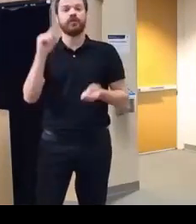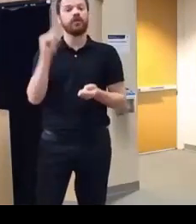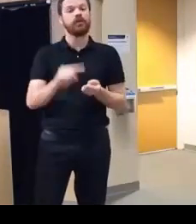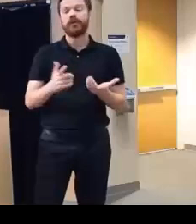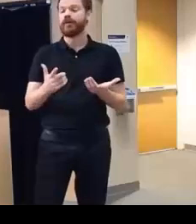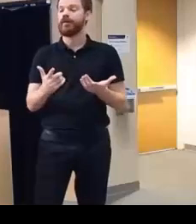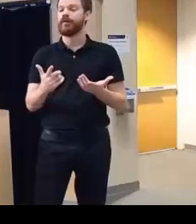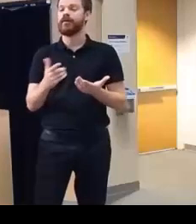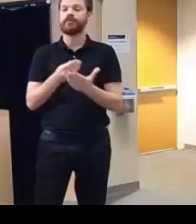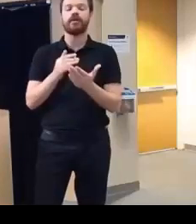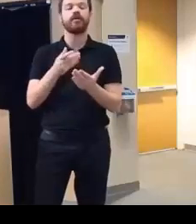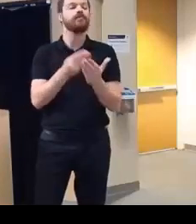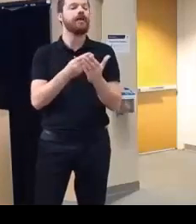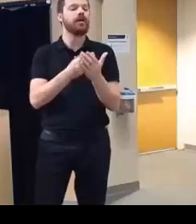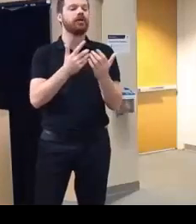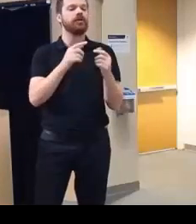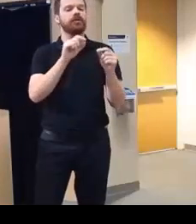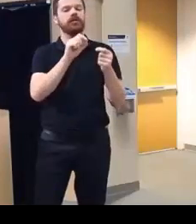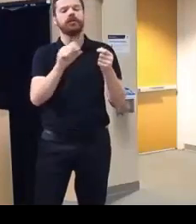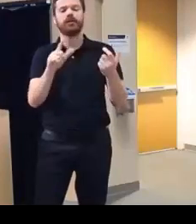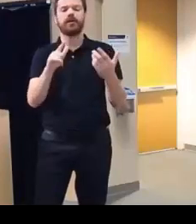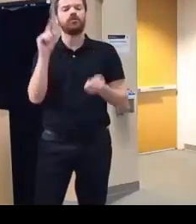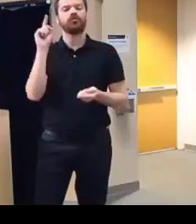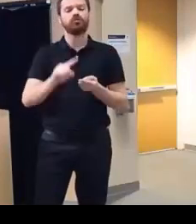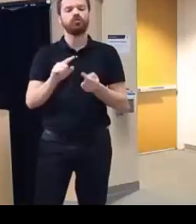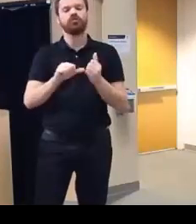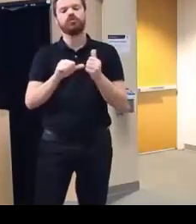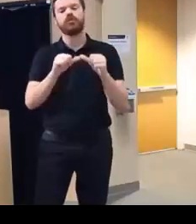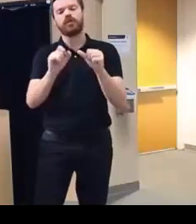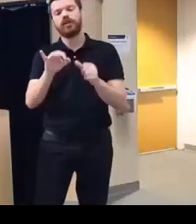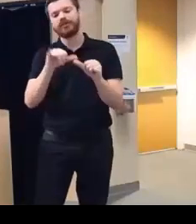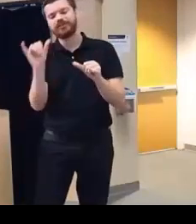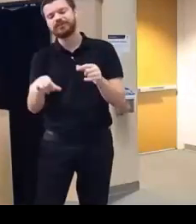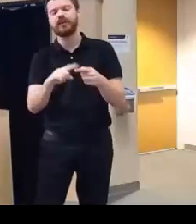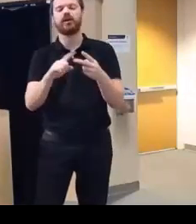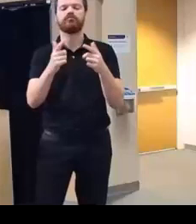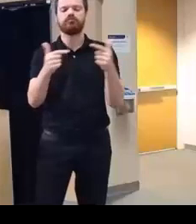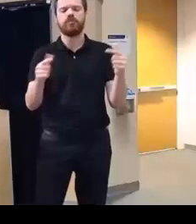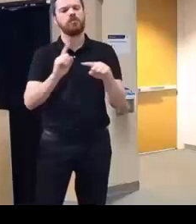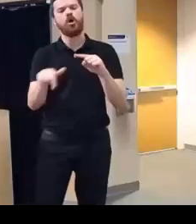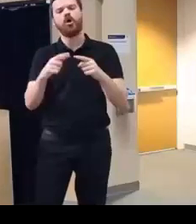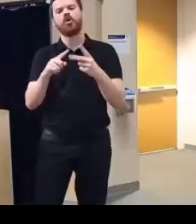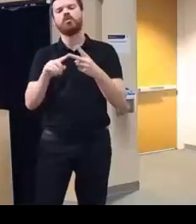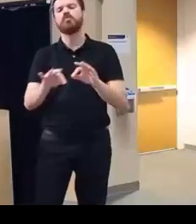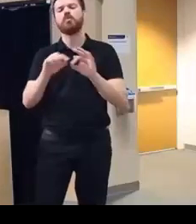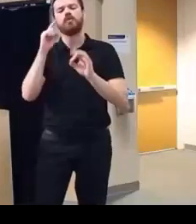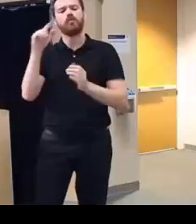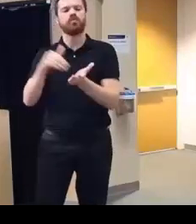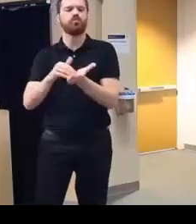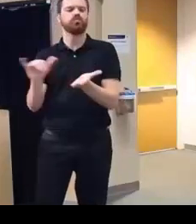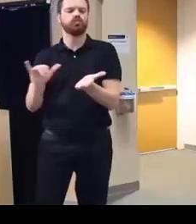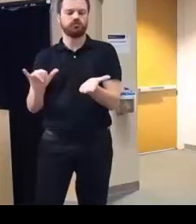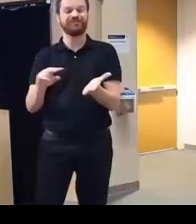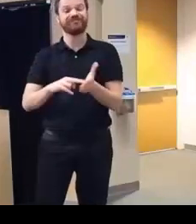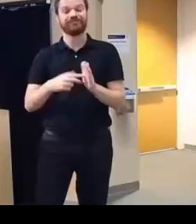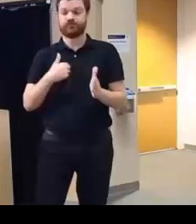reducing readmission rates, but it turns out they're things that are important to clinicians and patients as well. And so I really had the opportunity to